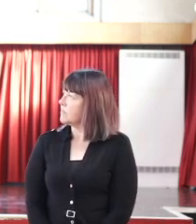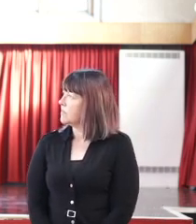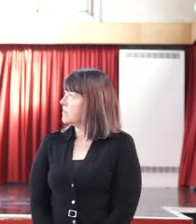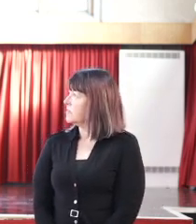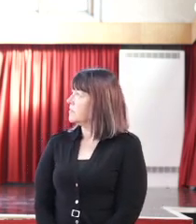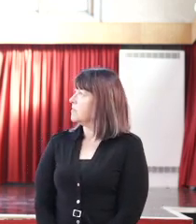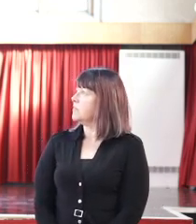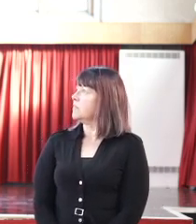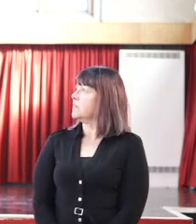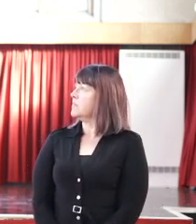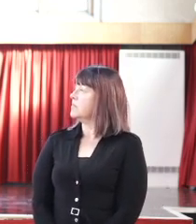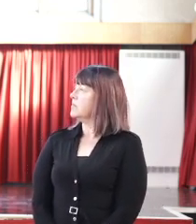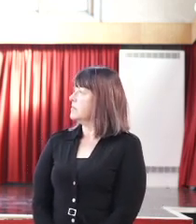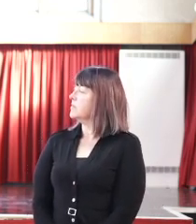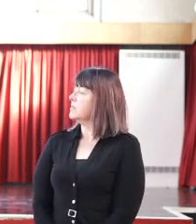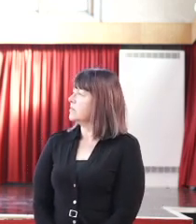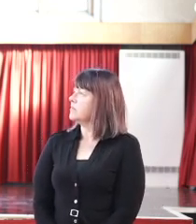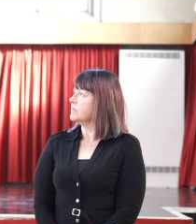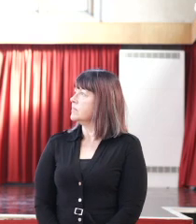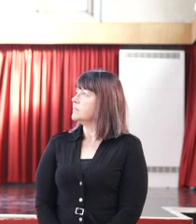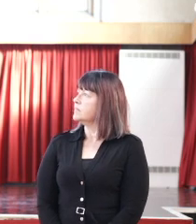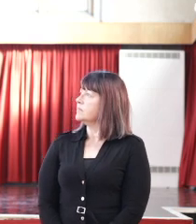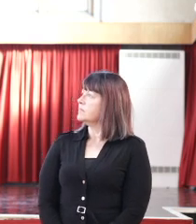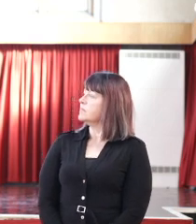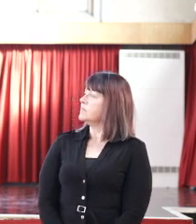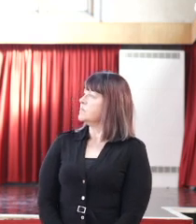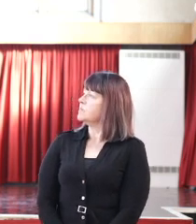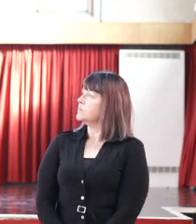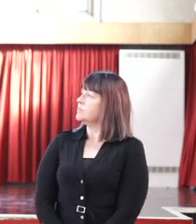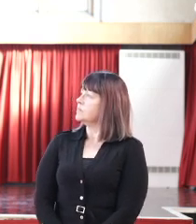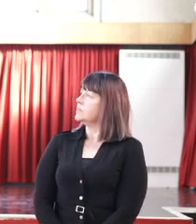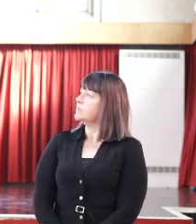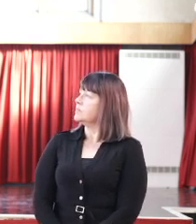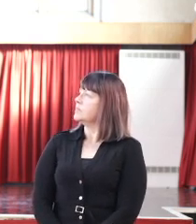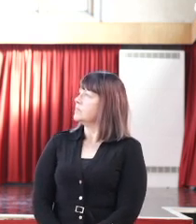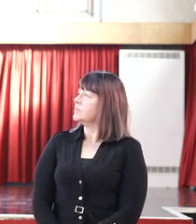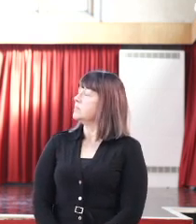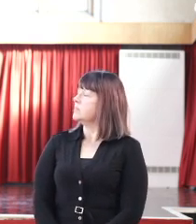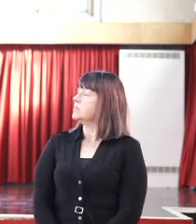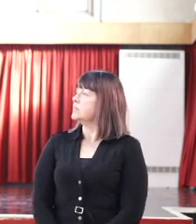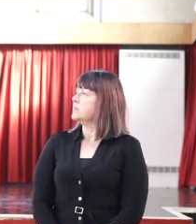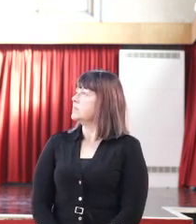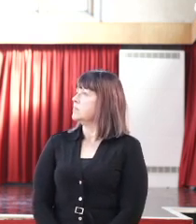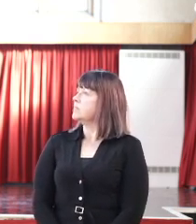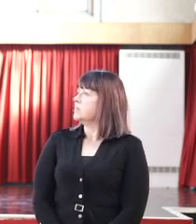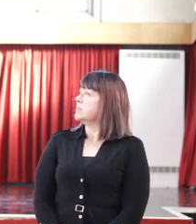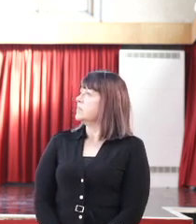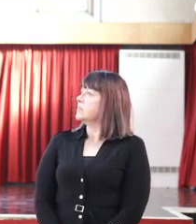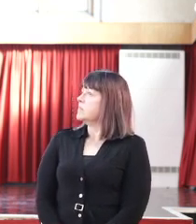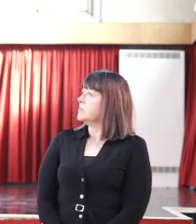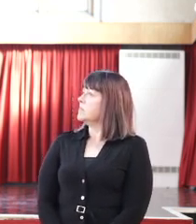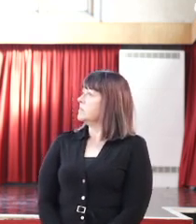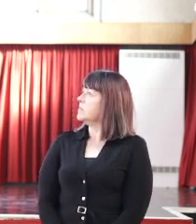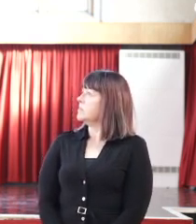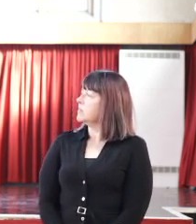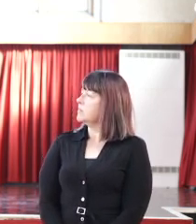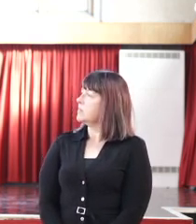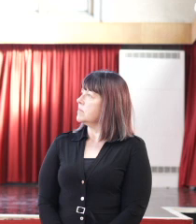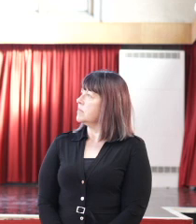more rave-specific signs, because those are words that come up a lot, and these are common signs used both by deaf people and other